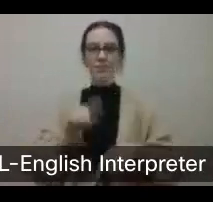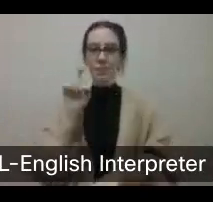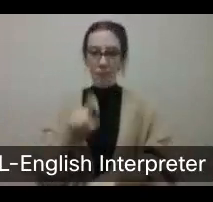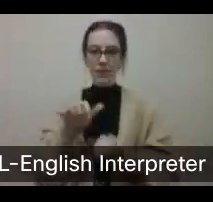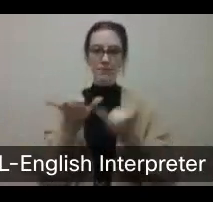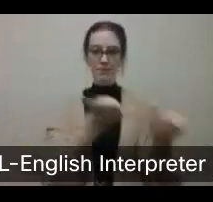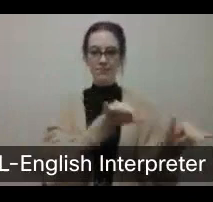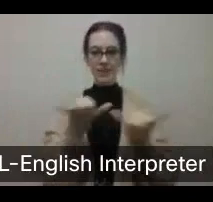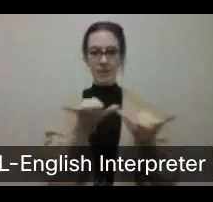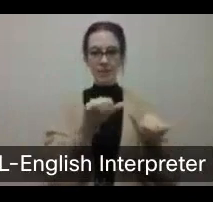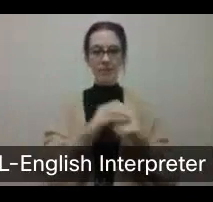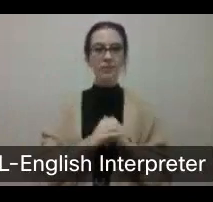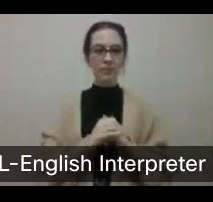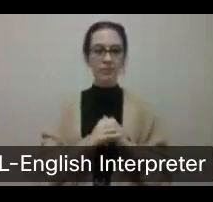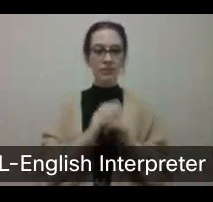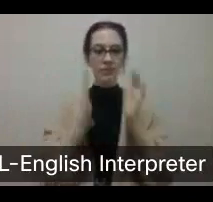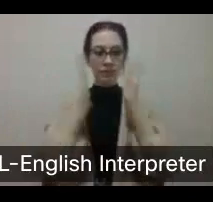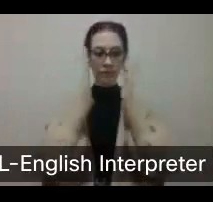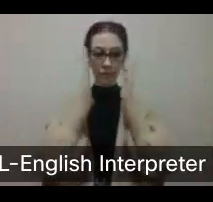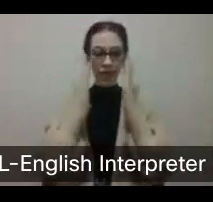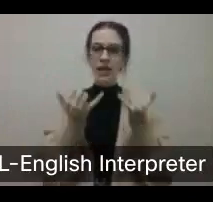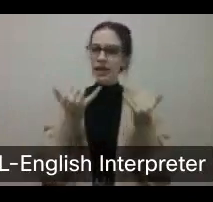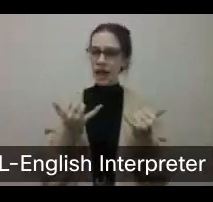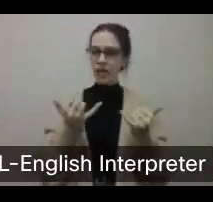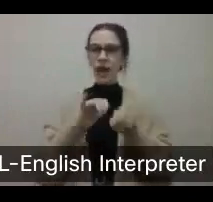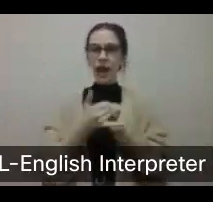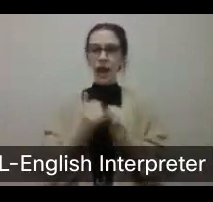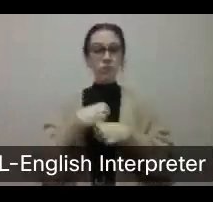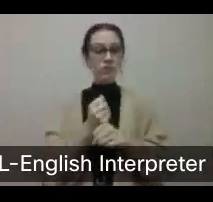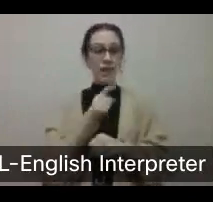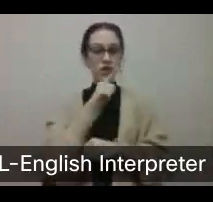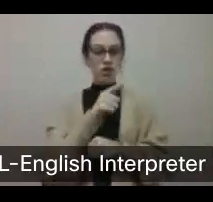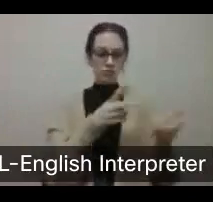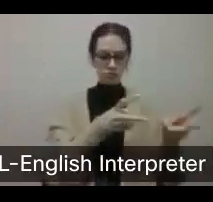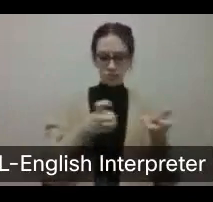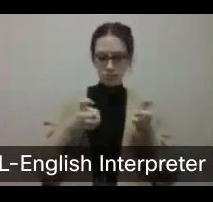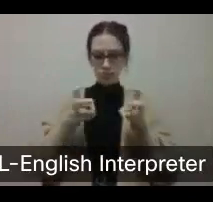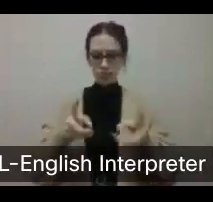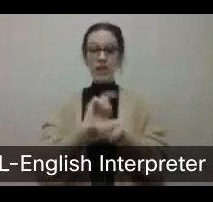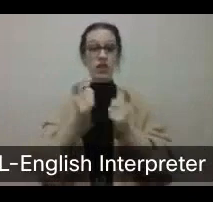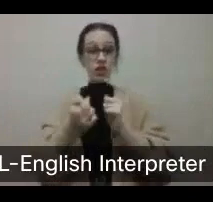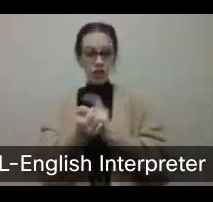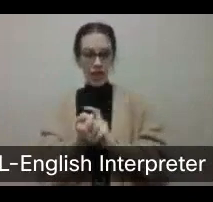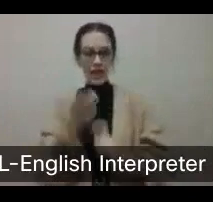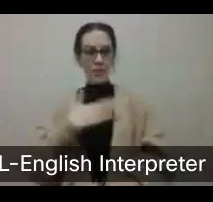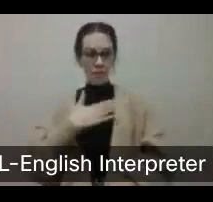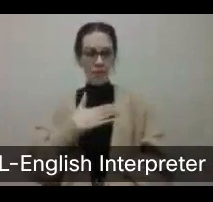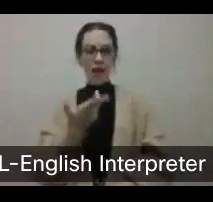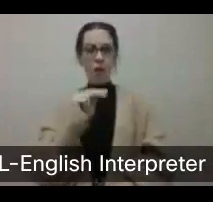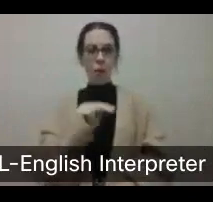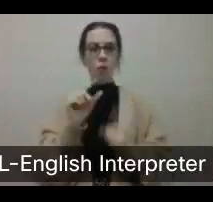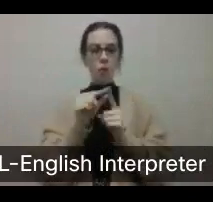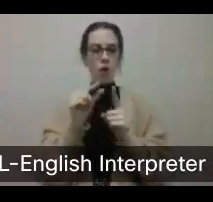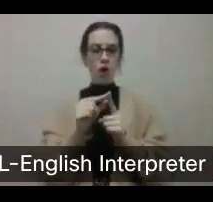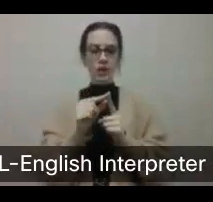Now, how do we ensure we've expressed something in our own words without accidentally copying from the original source? Let's